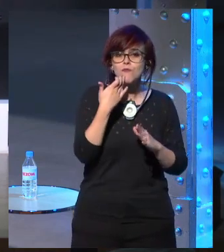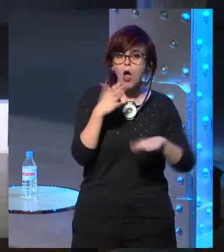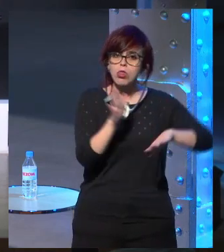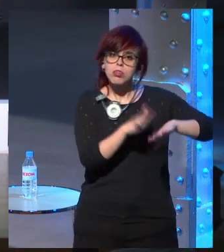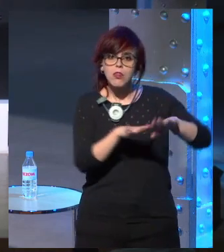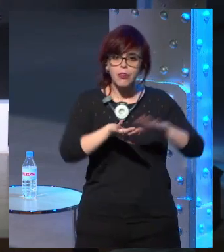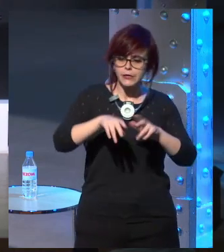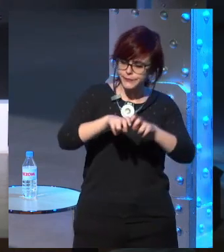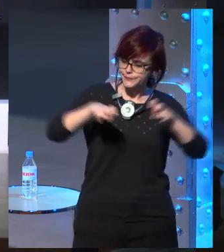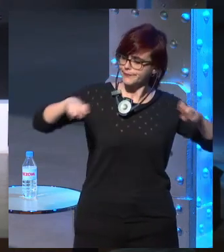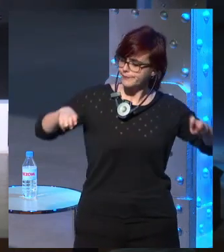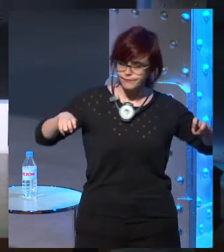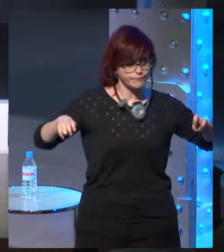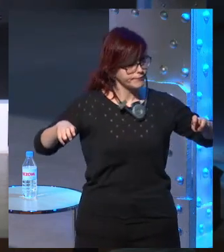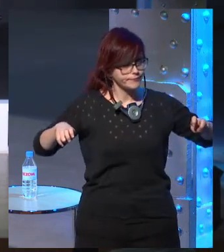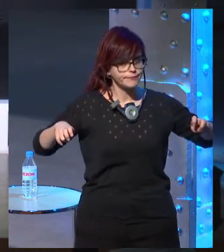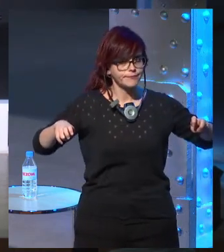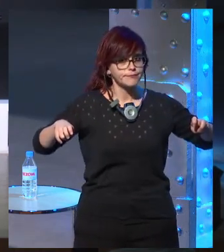be learners and teachers